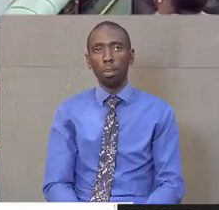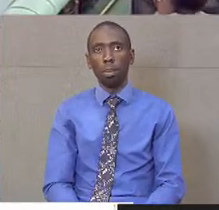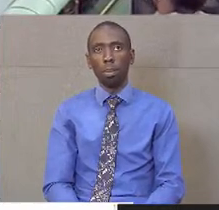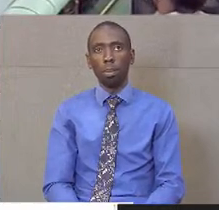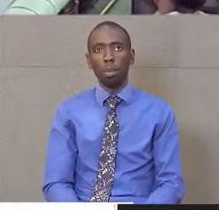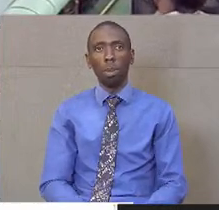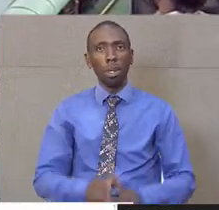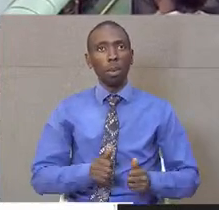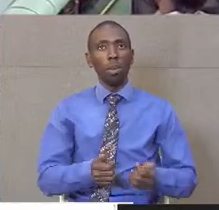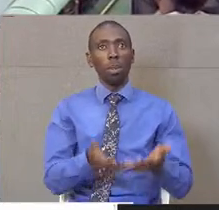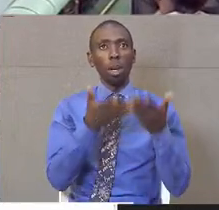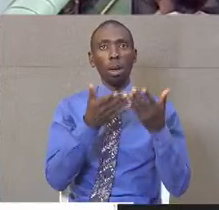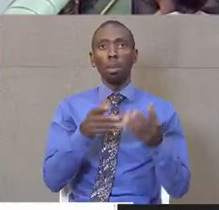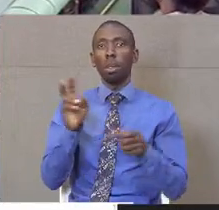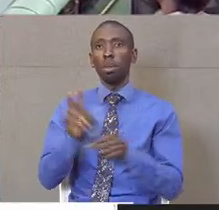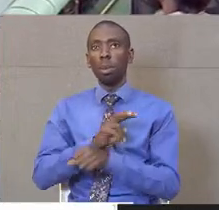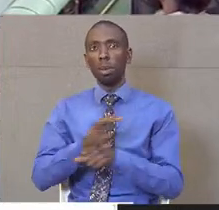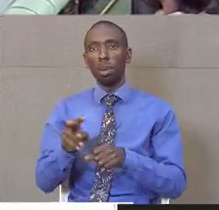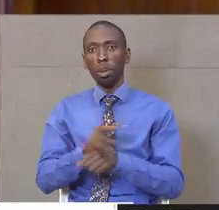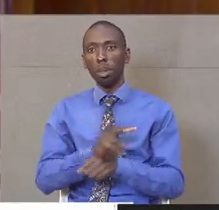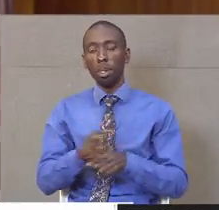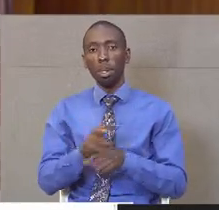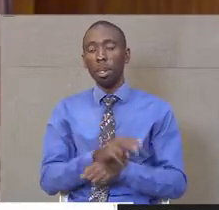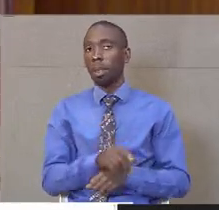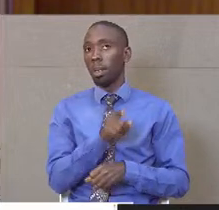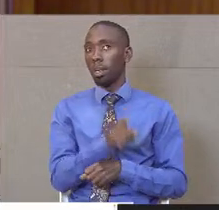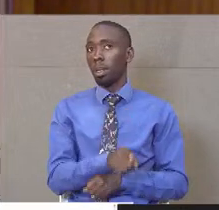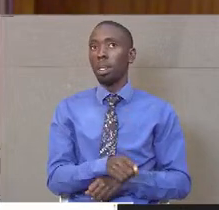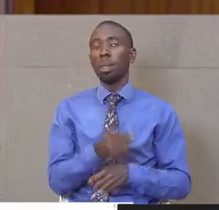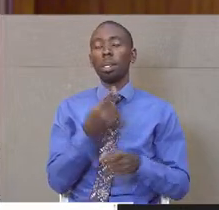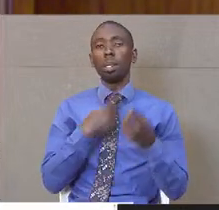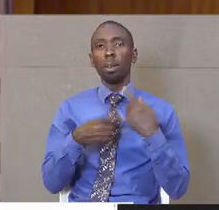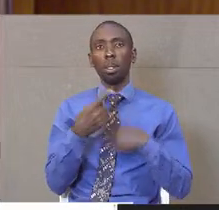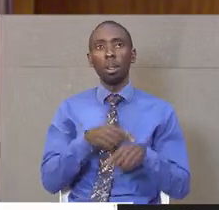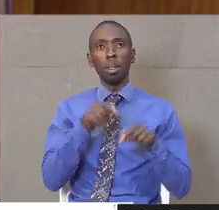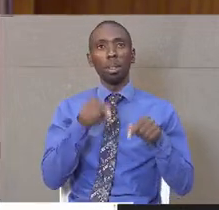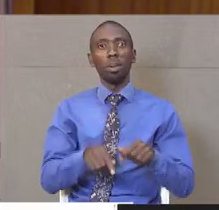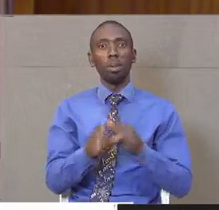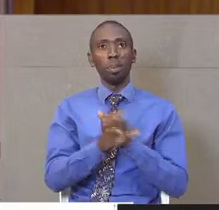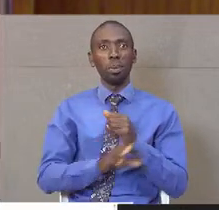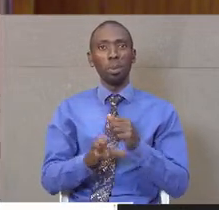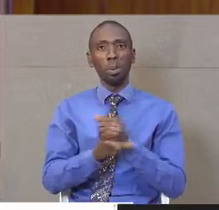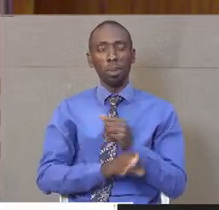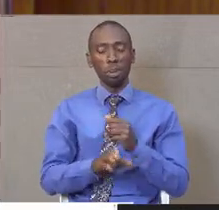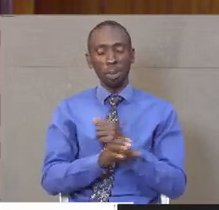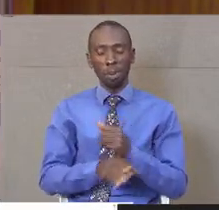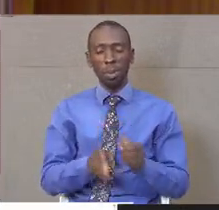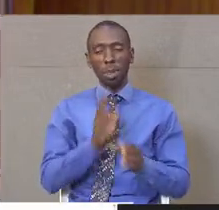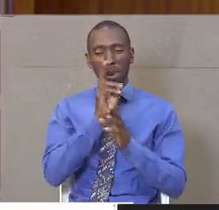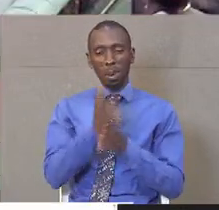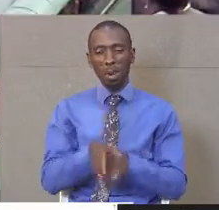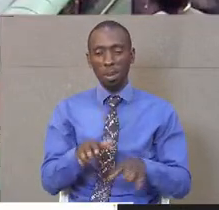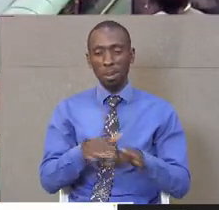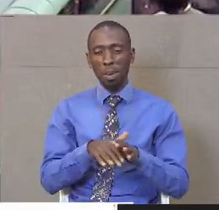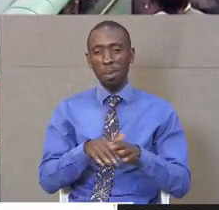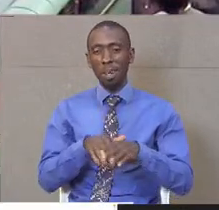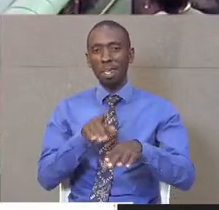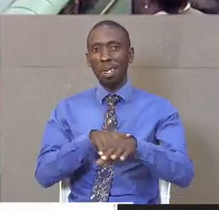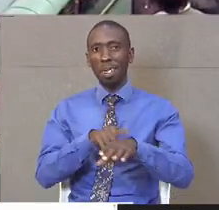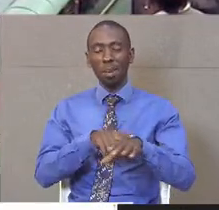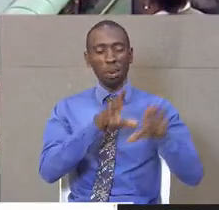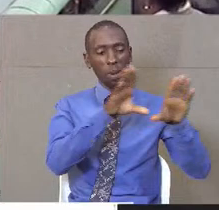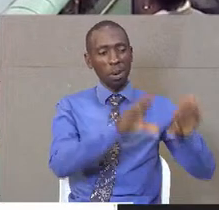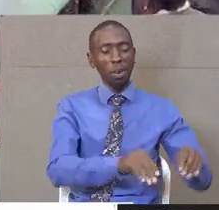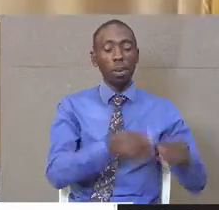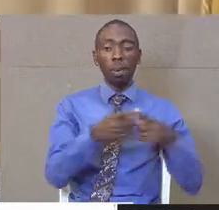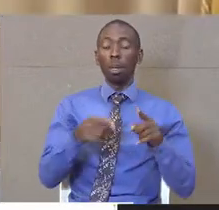follow-up and supervision is wanting in this country. Honorable member, your time is over, but I want to